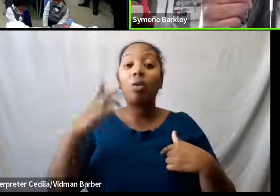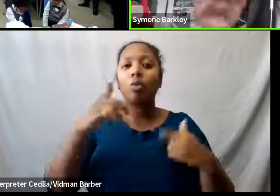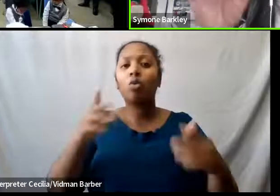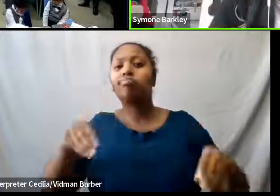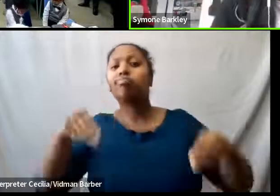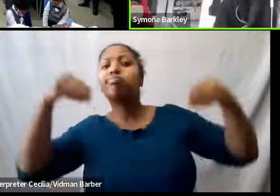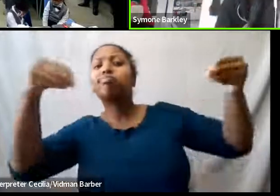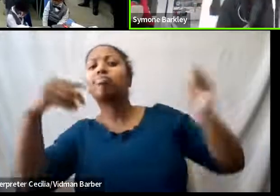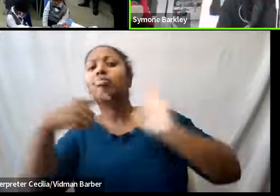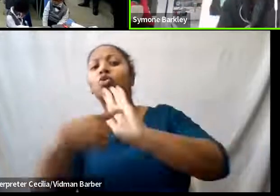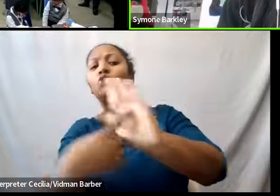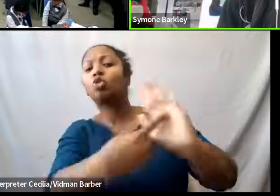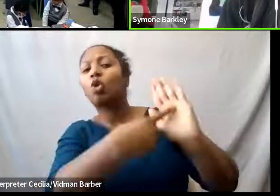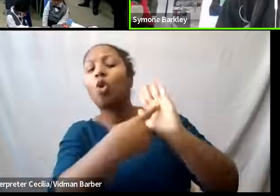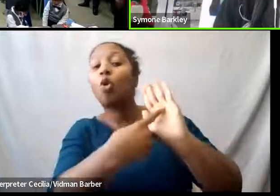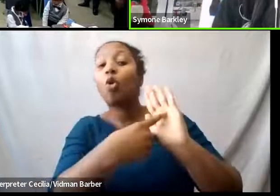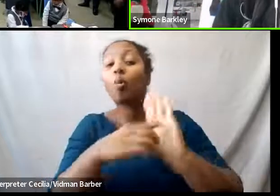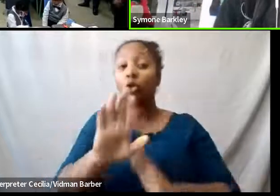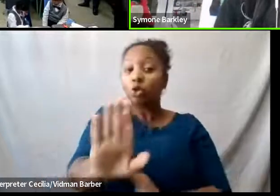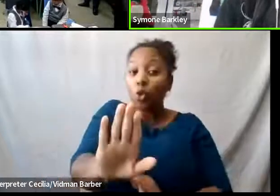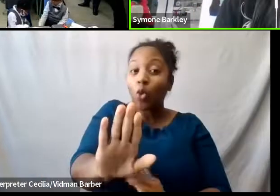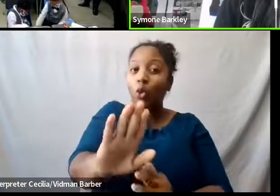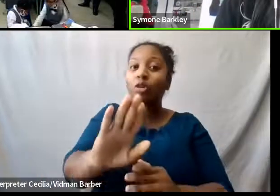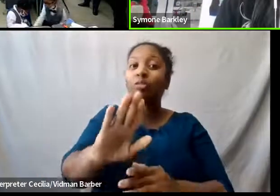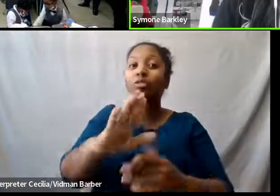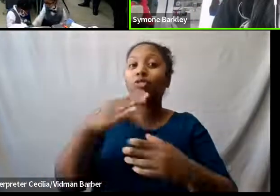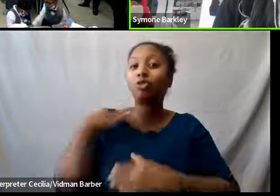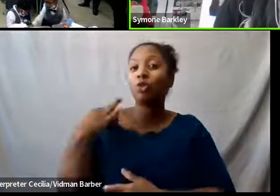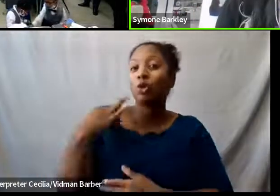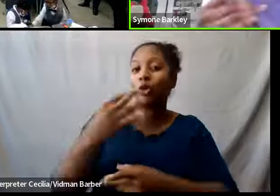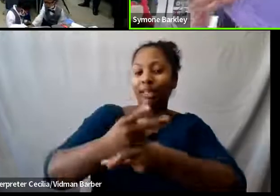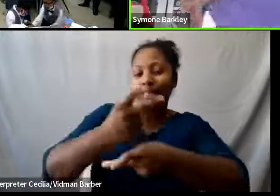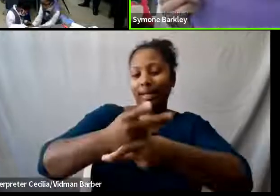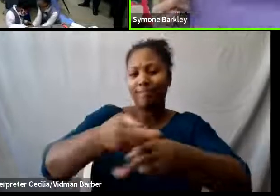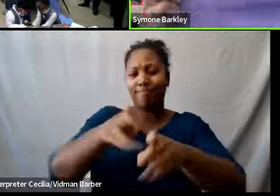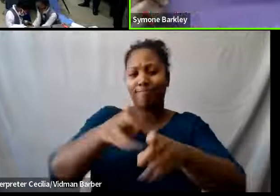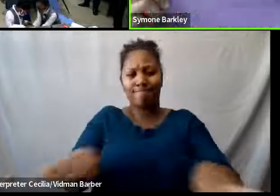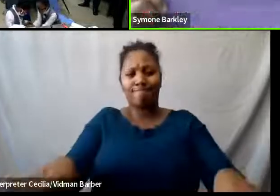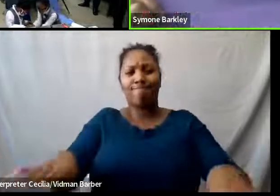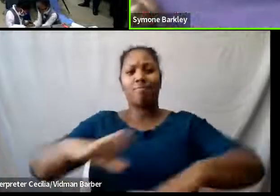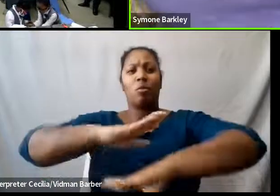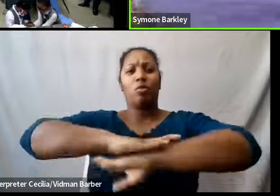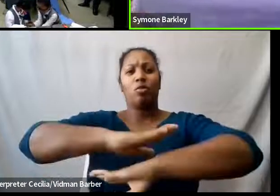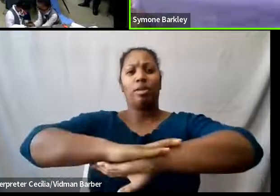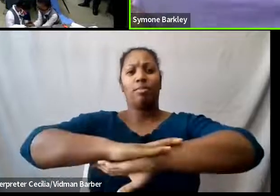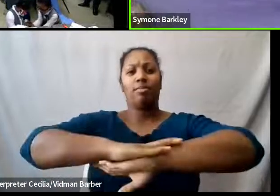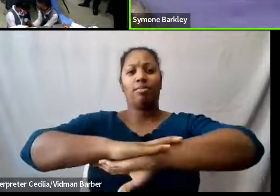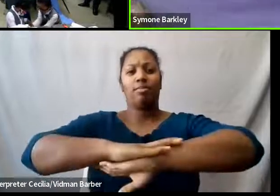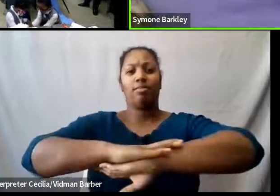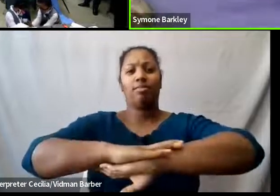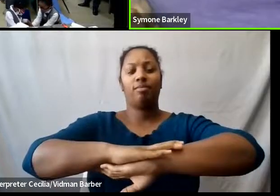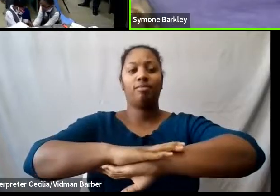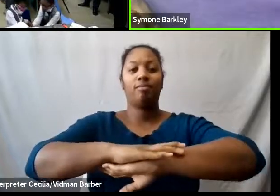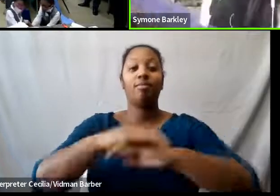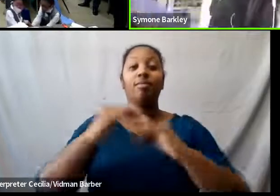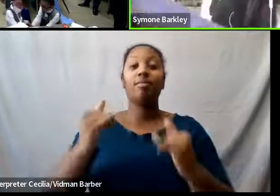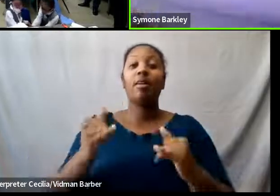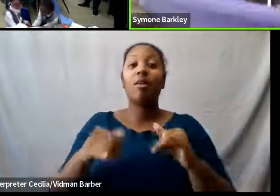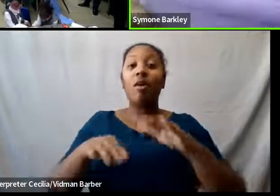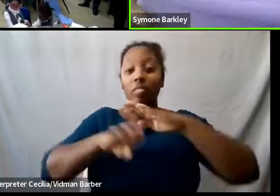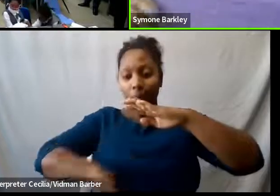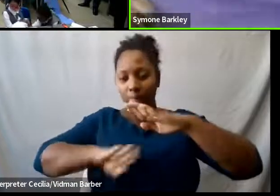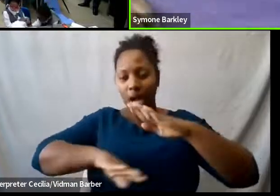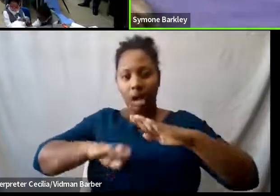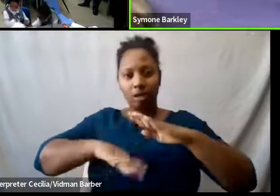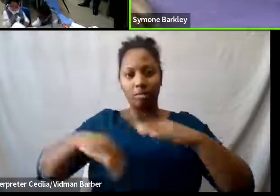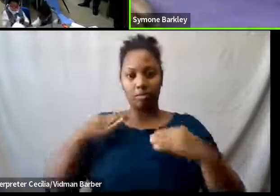I'm doing, but you want to keep yours flat on the desk in front of you, okay? So you see the bottom of your shirt that looks like this, flat